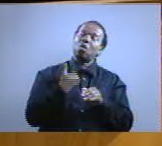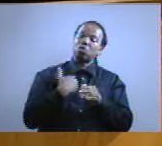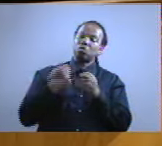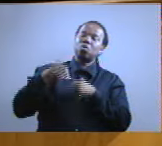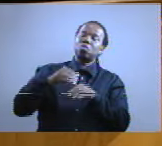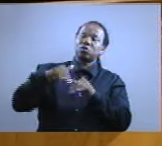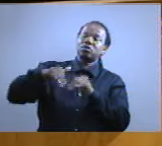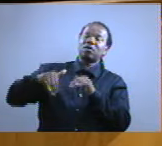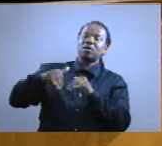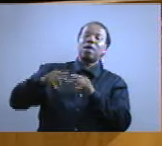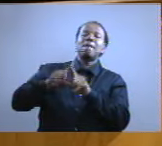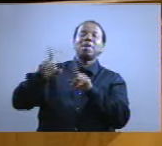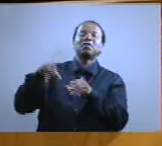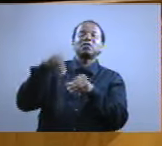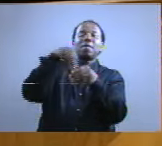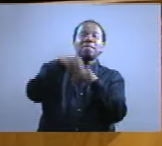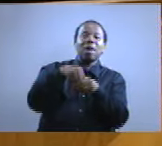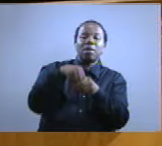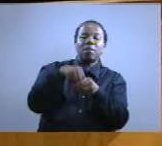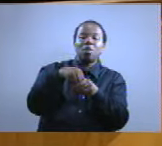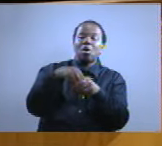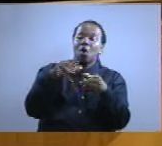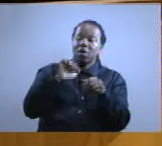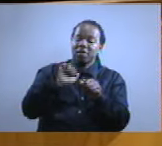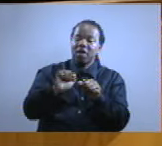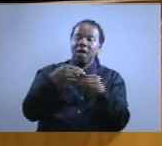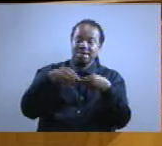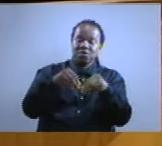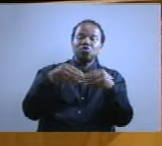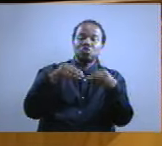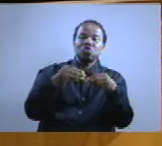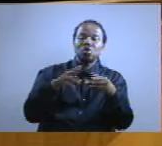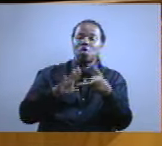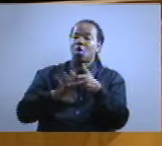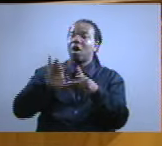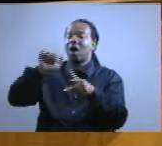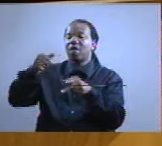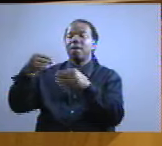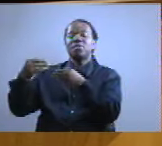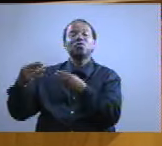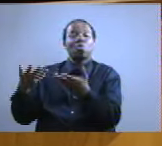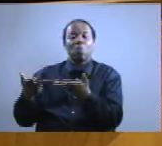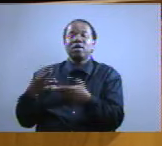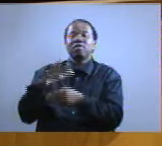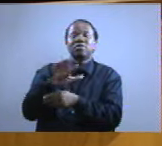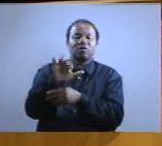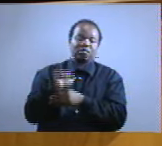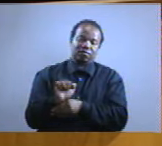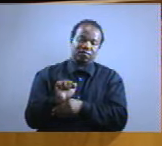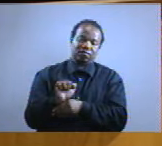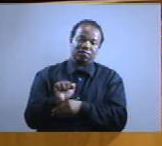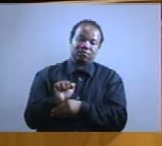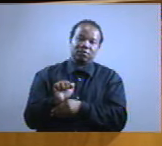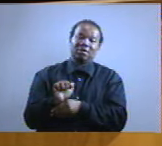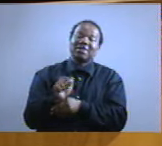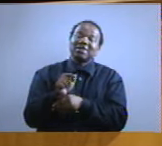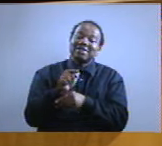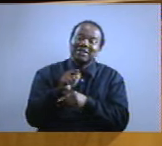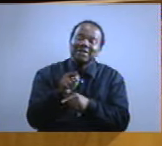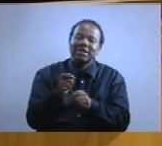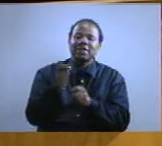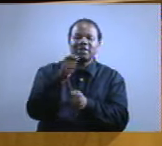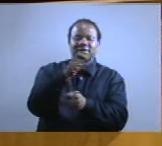participate in, and form part of businesses and other organizations in South Africa, and that corrective action should